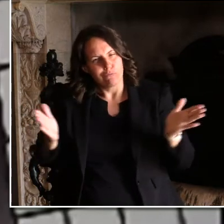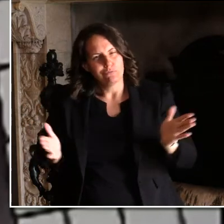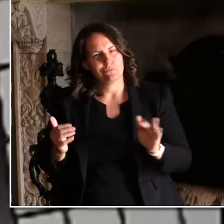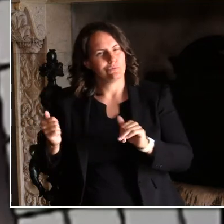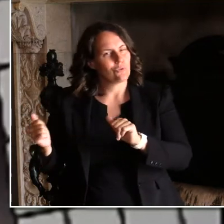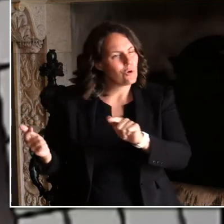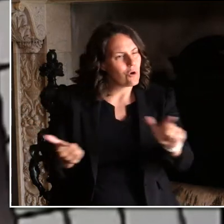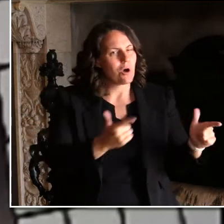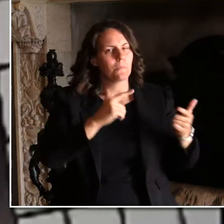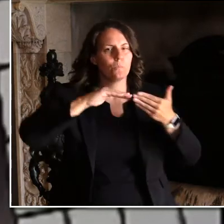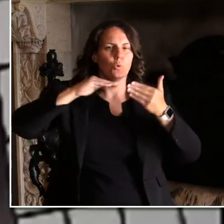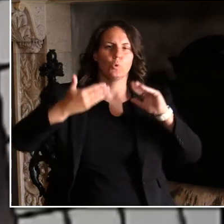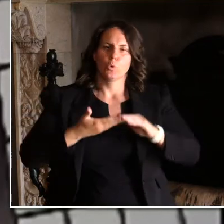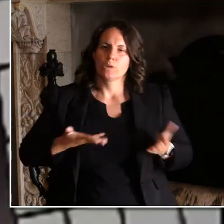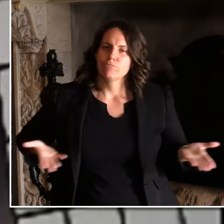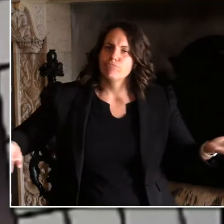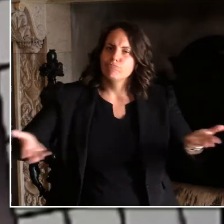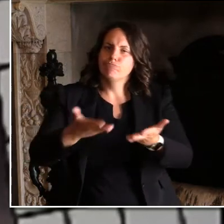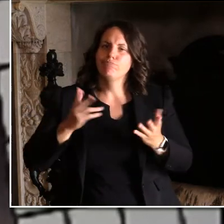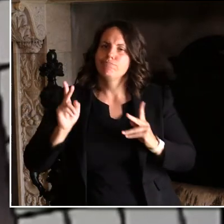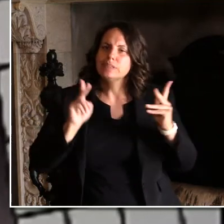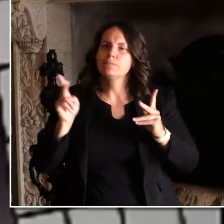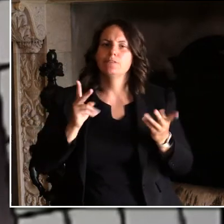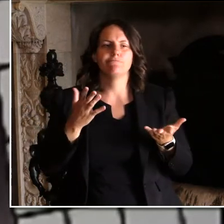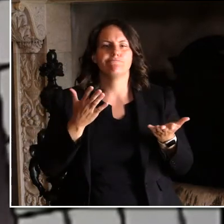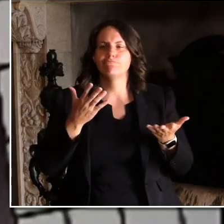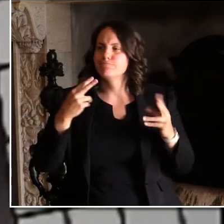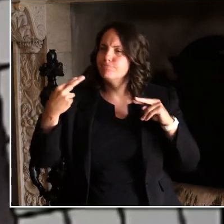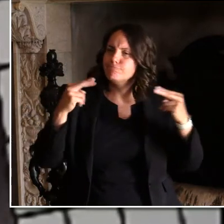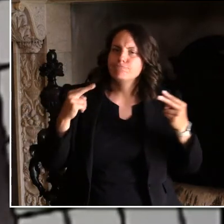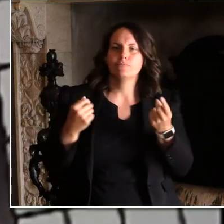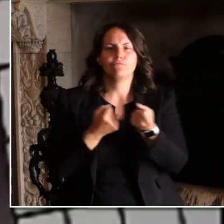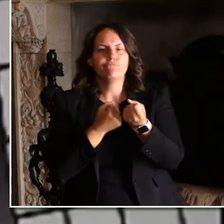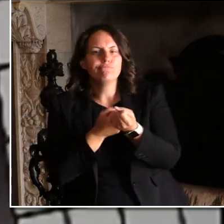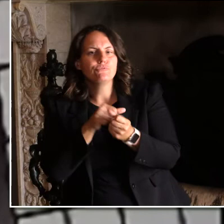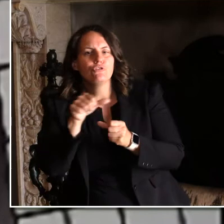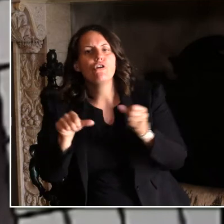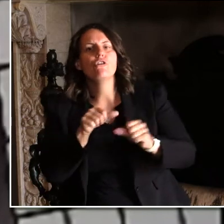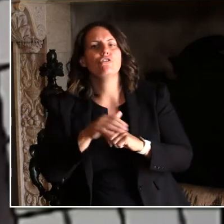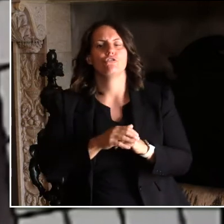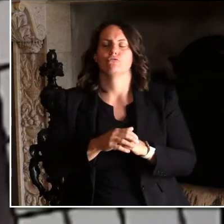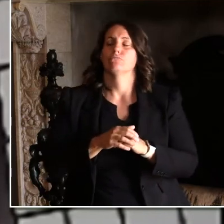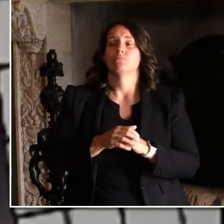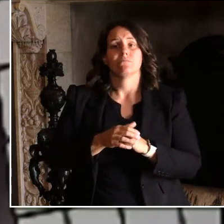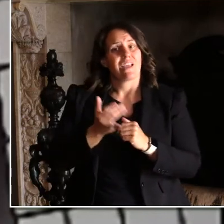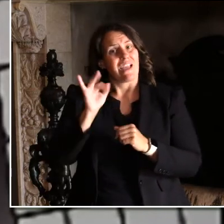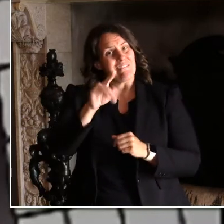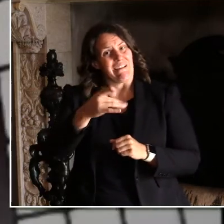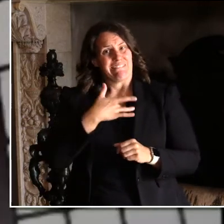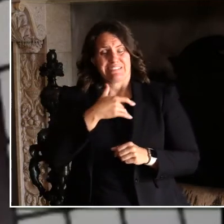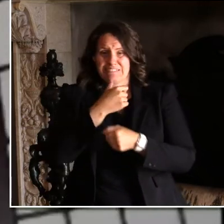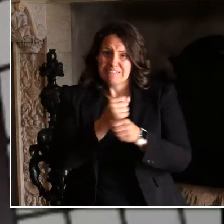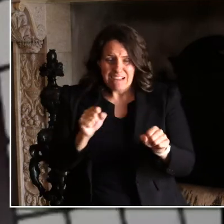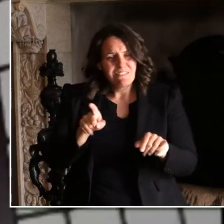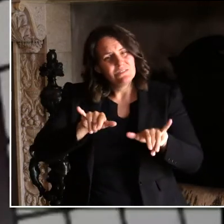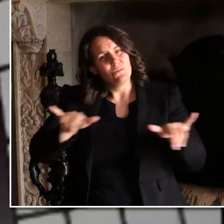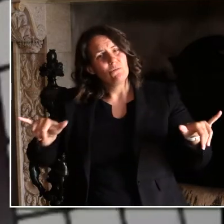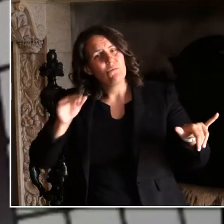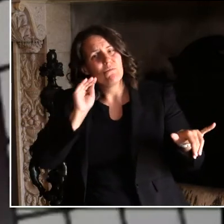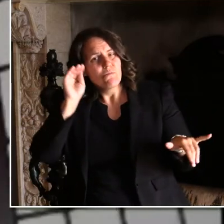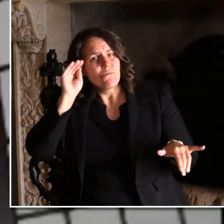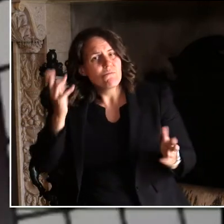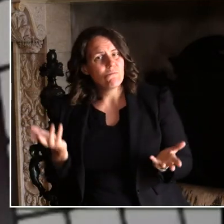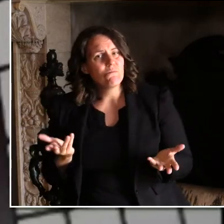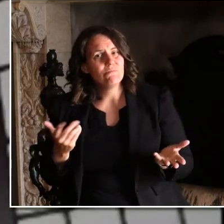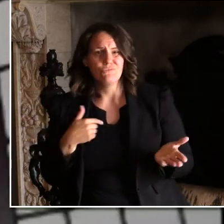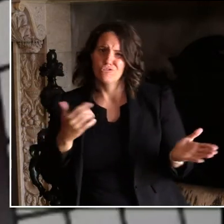barriers and staying home. I can't really speak to how the recommendations that Dane County has